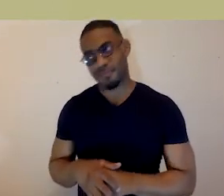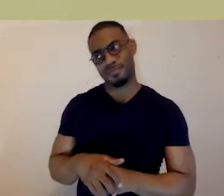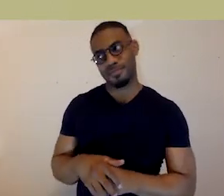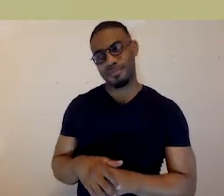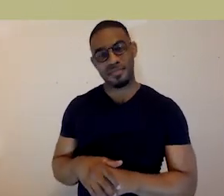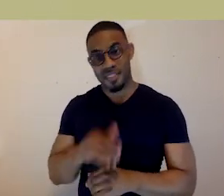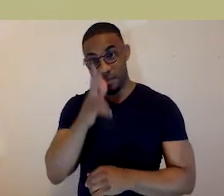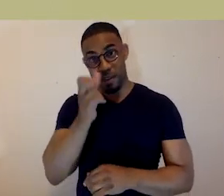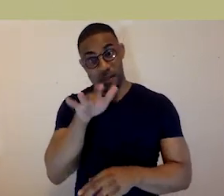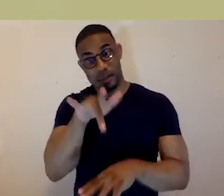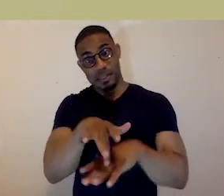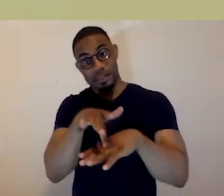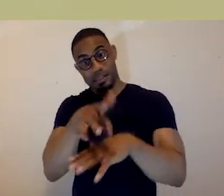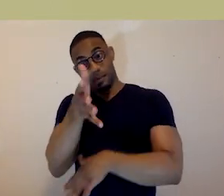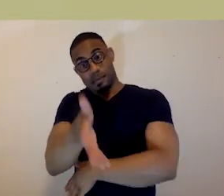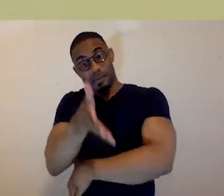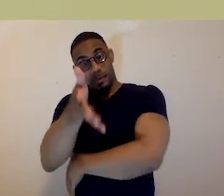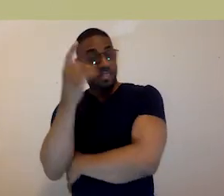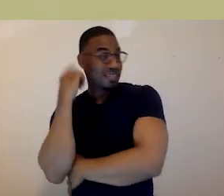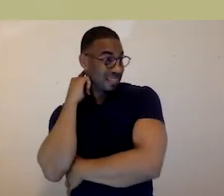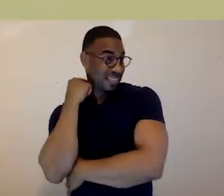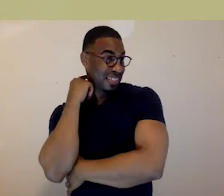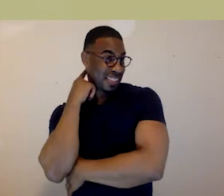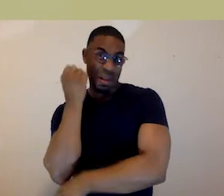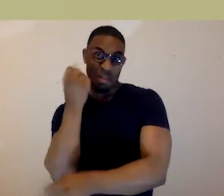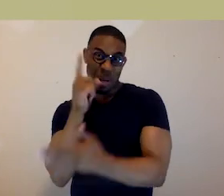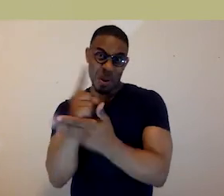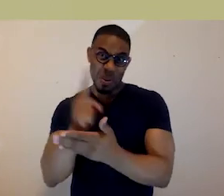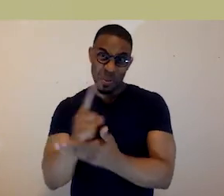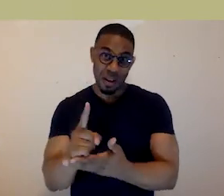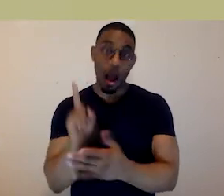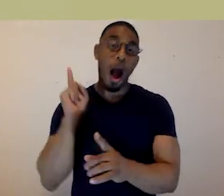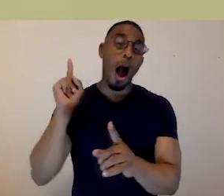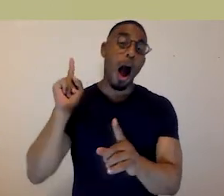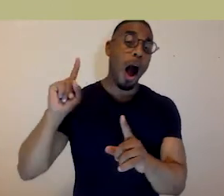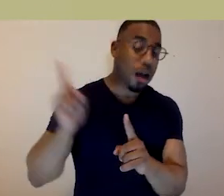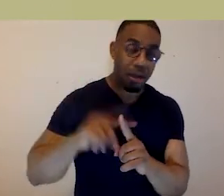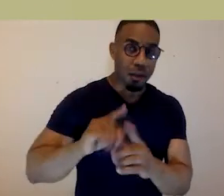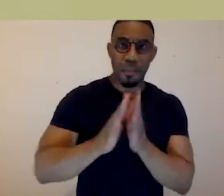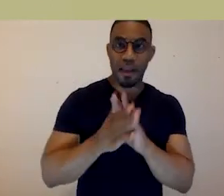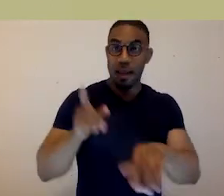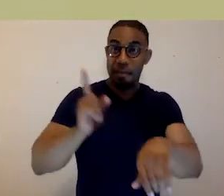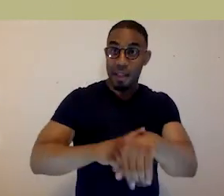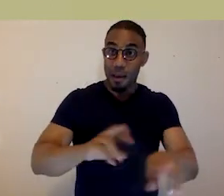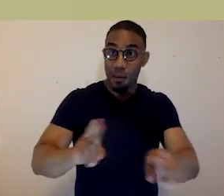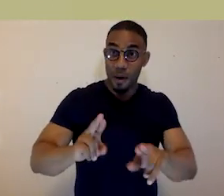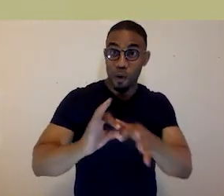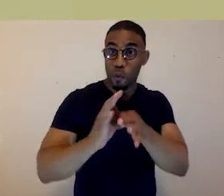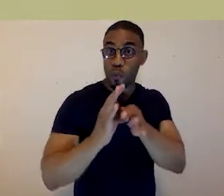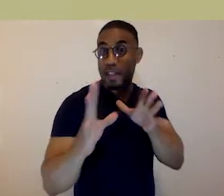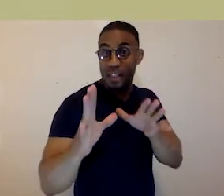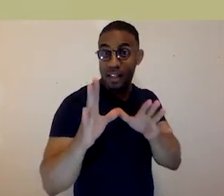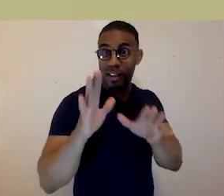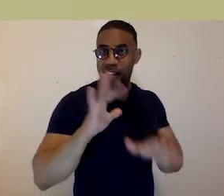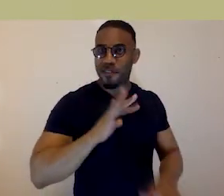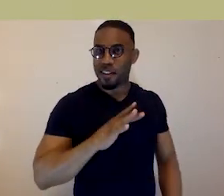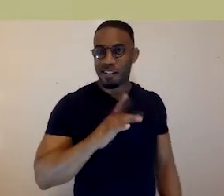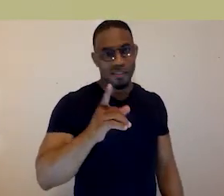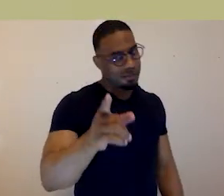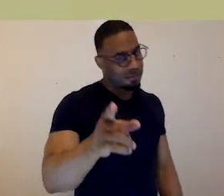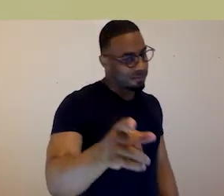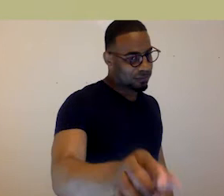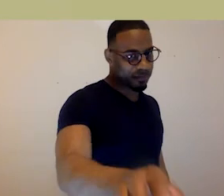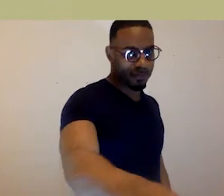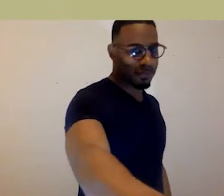So the bug just sat there like for weeks until it became time to release the feature. Well,